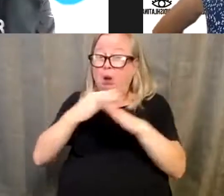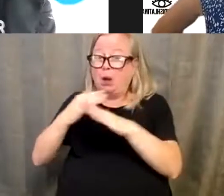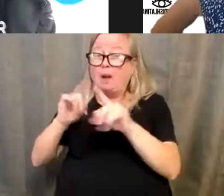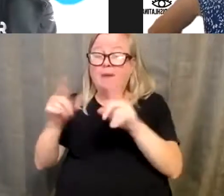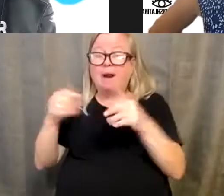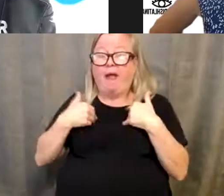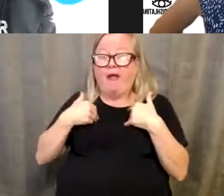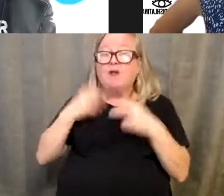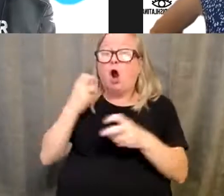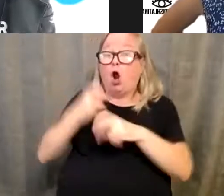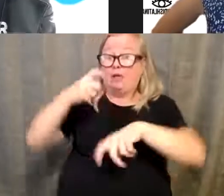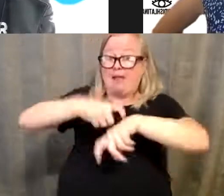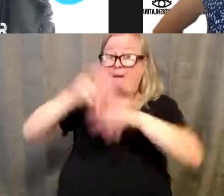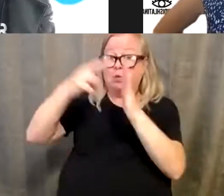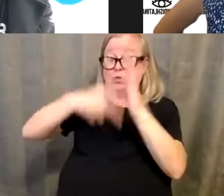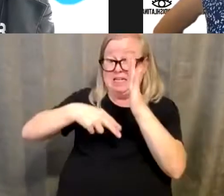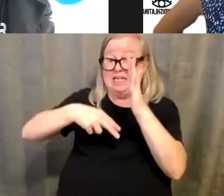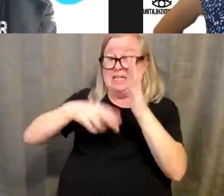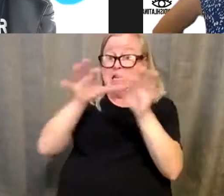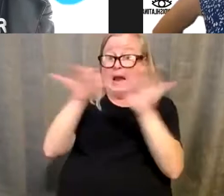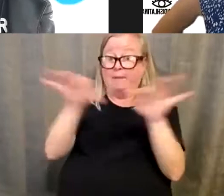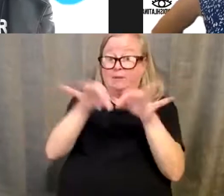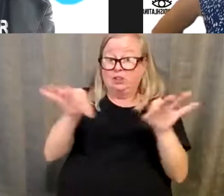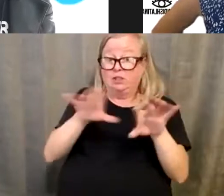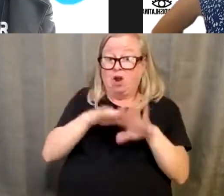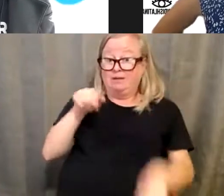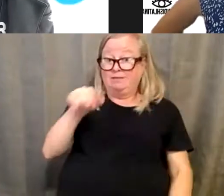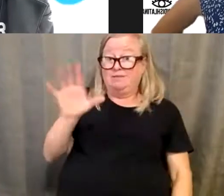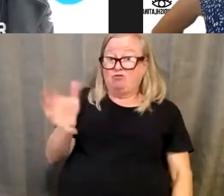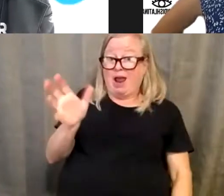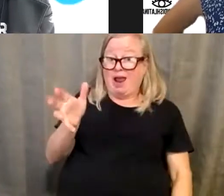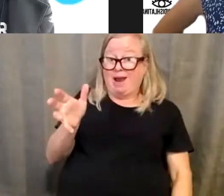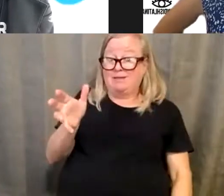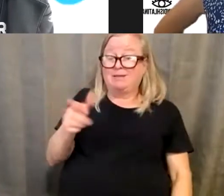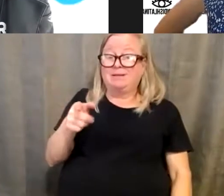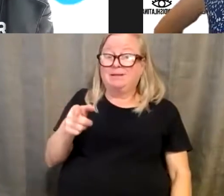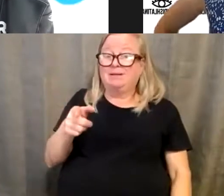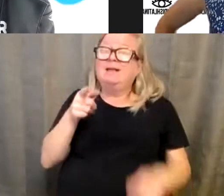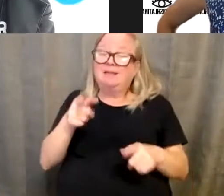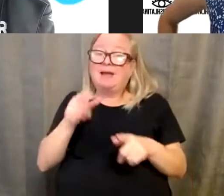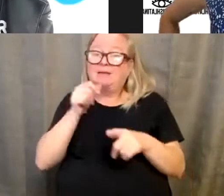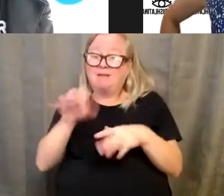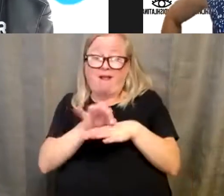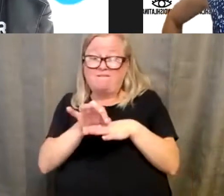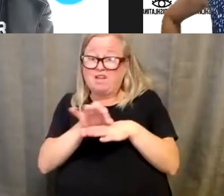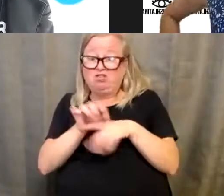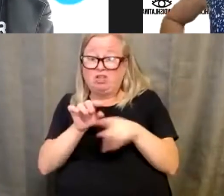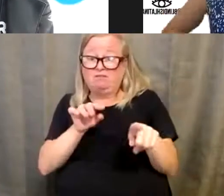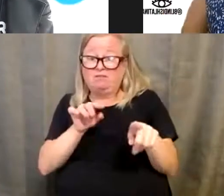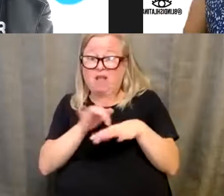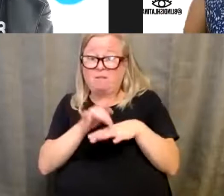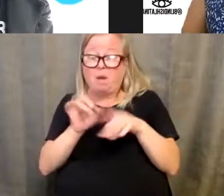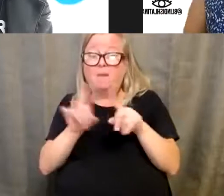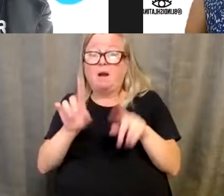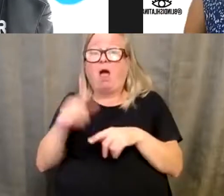hard time reading the captions on the chat. Zoom, however, doesn't have that functionality, but other platforms, I